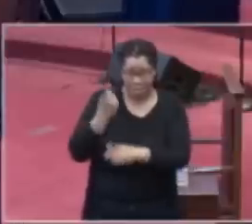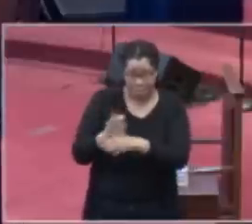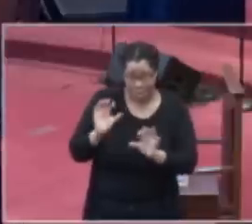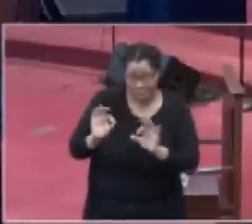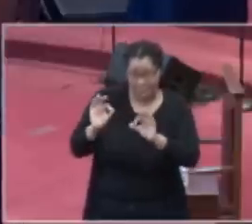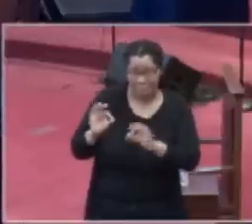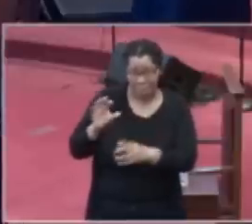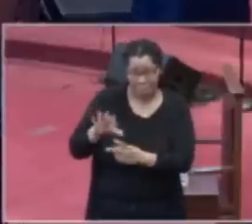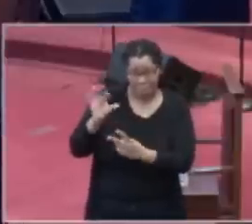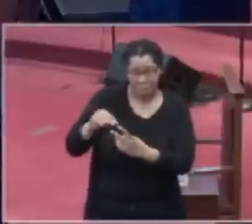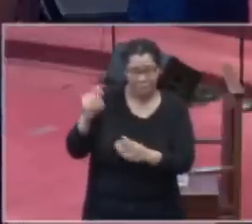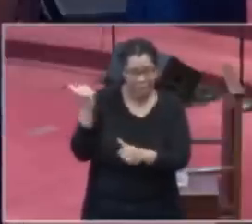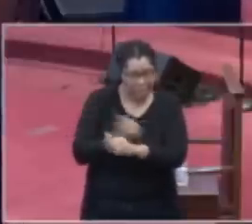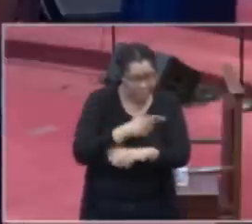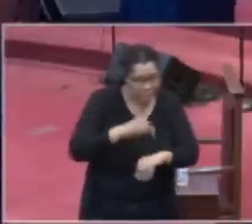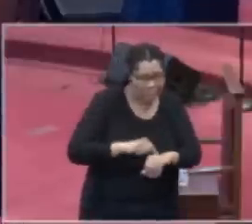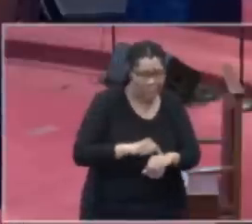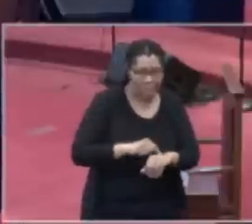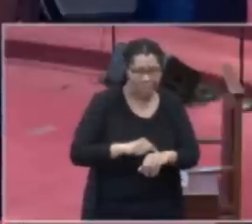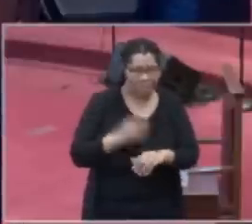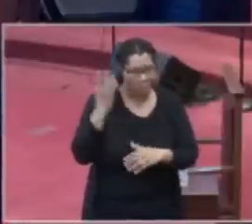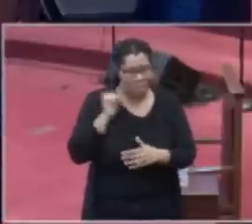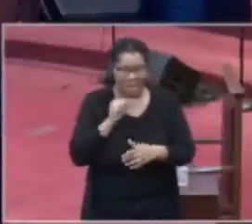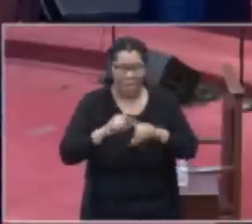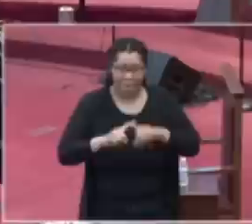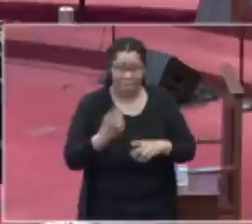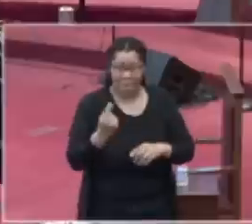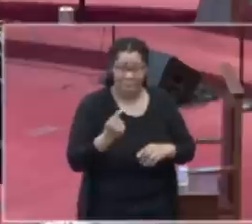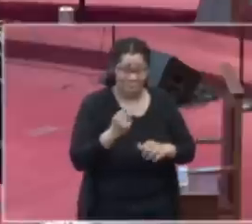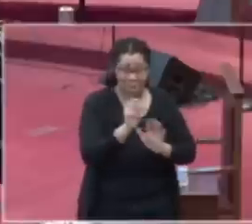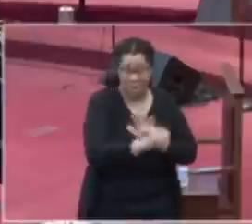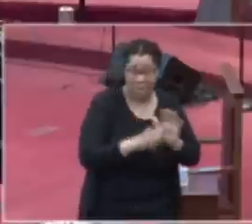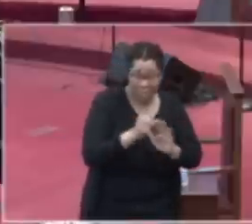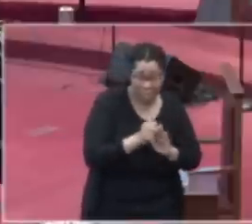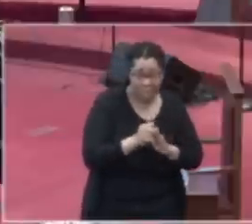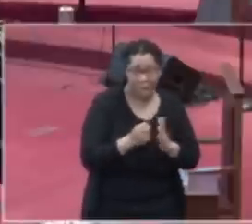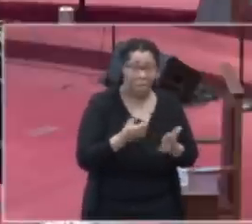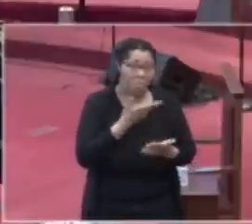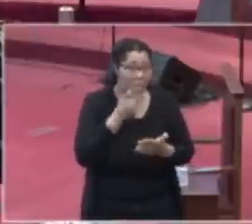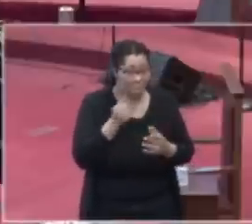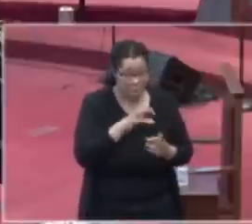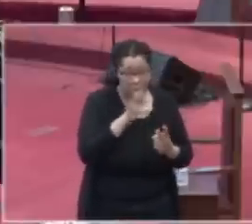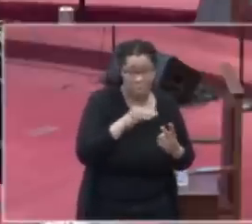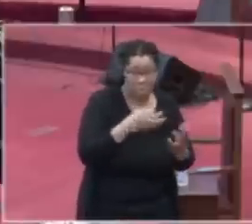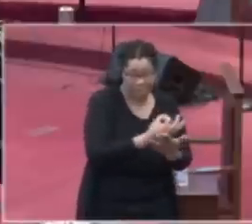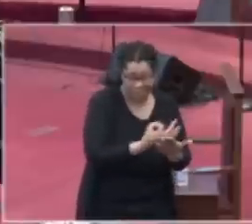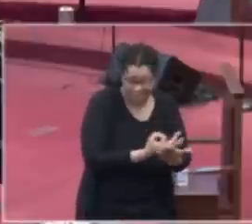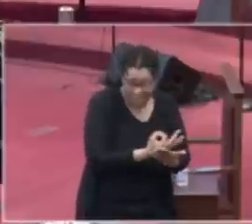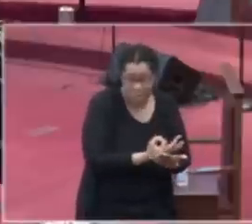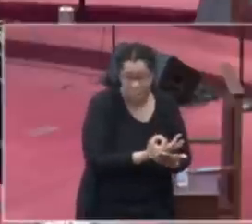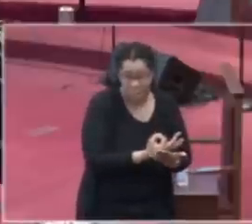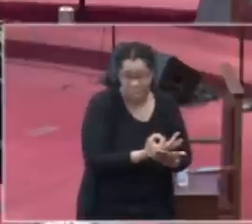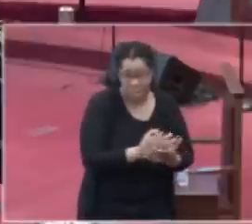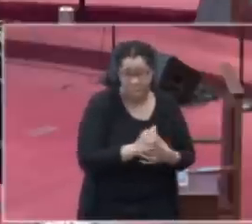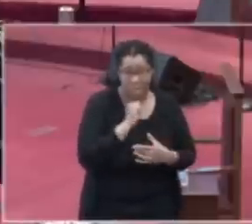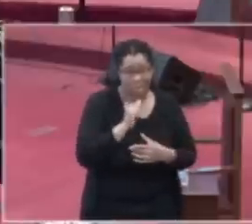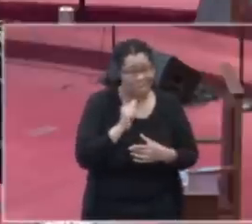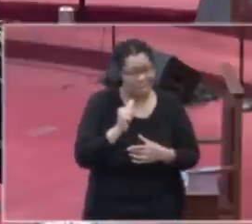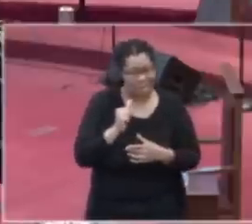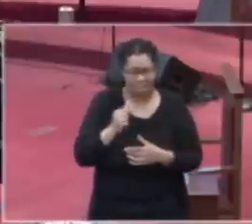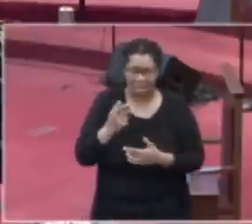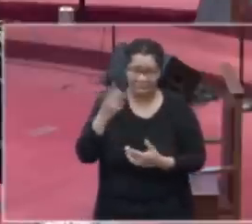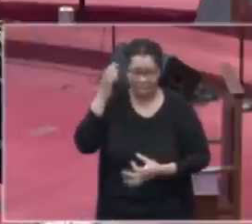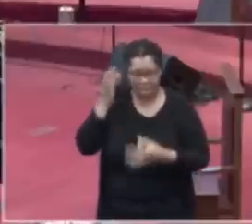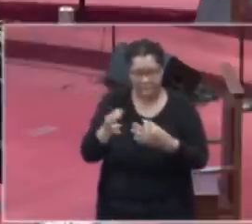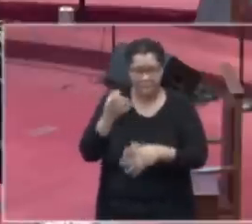Don't choose right because one seems the better option economically. Don't choose right